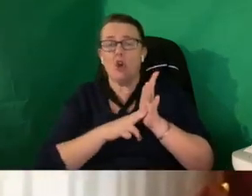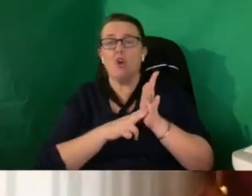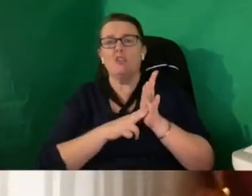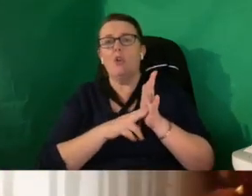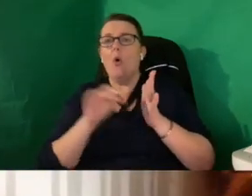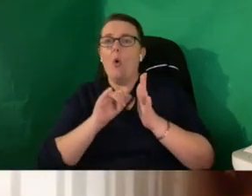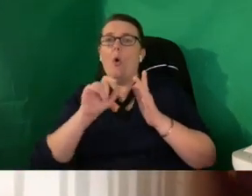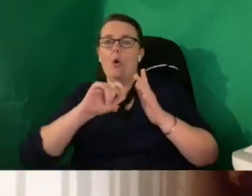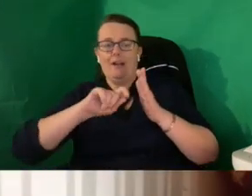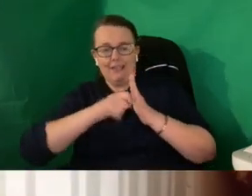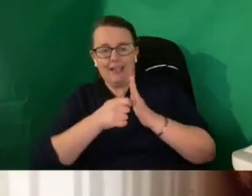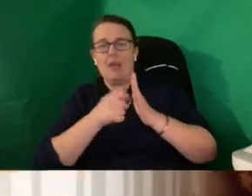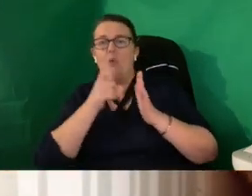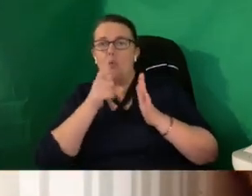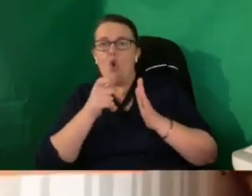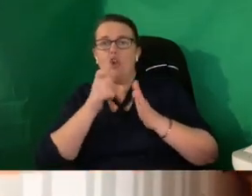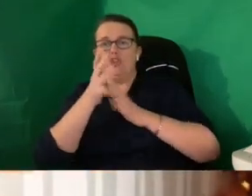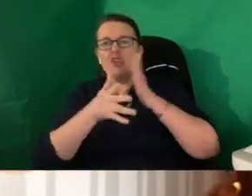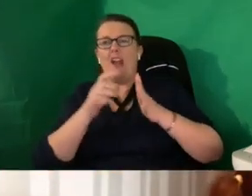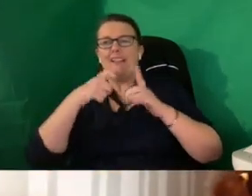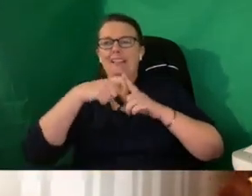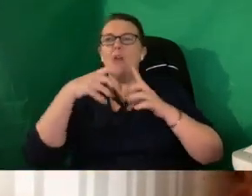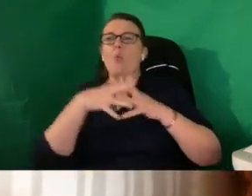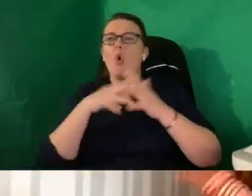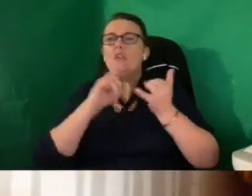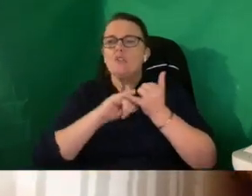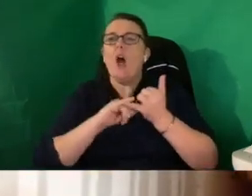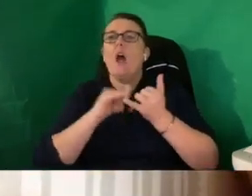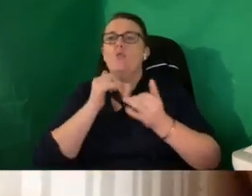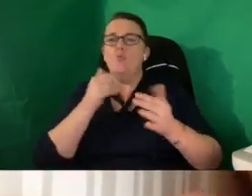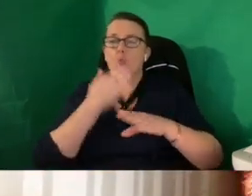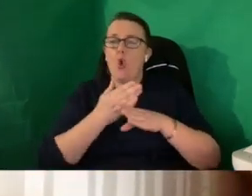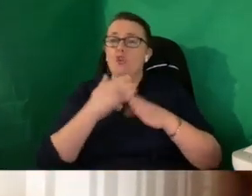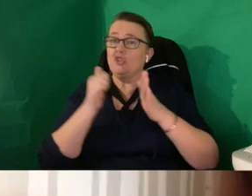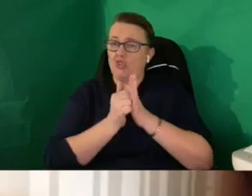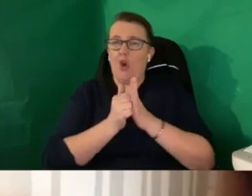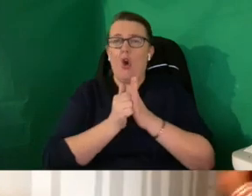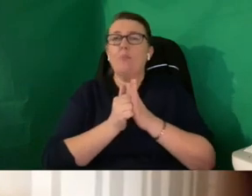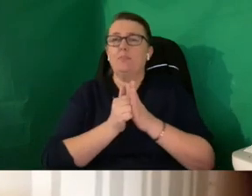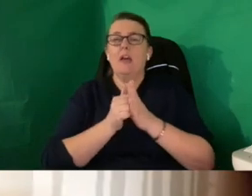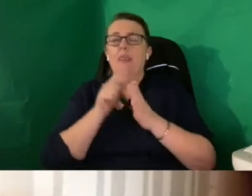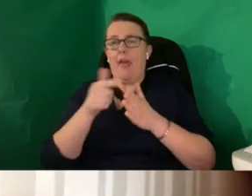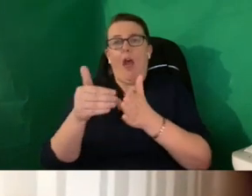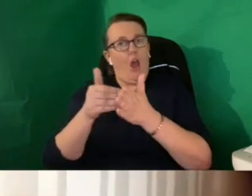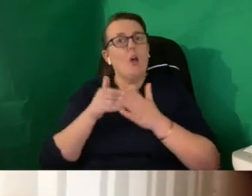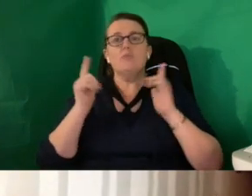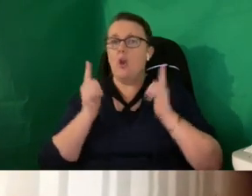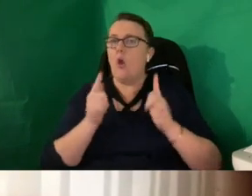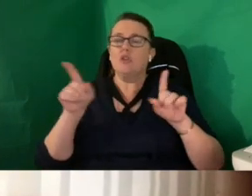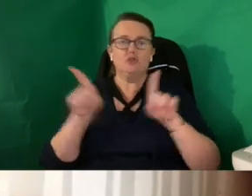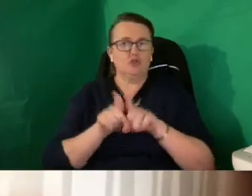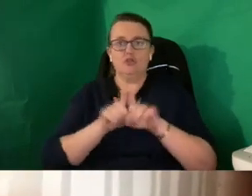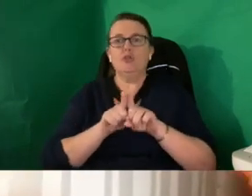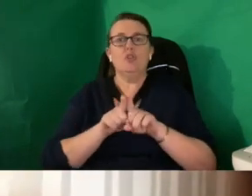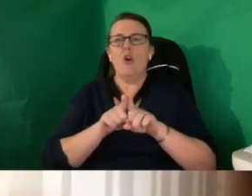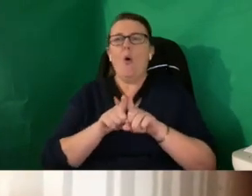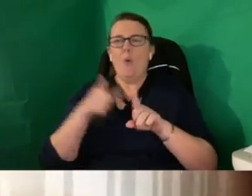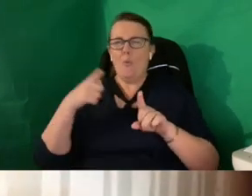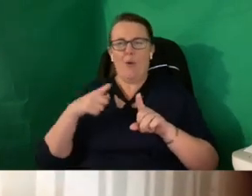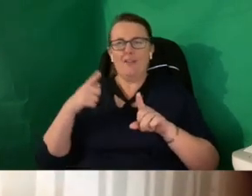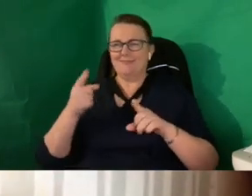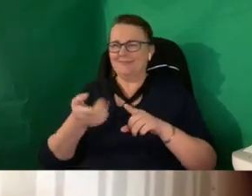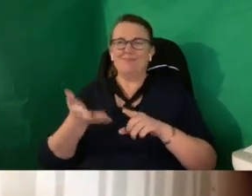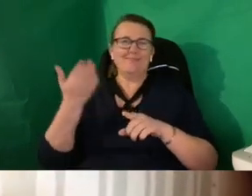then we knew nothing about Auslan. We didn't know any deaf people. We didn't know anything really, and we were